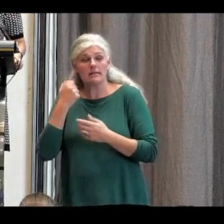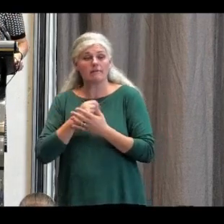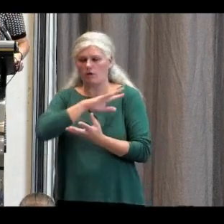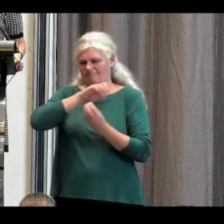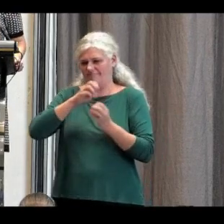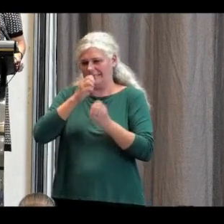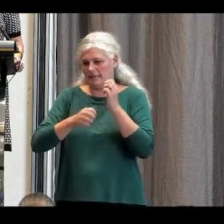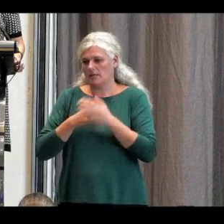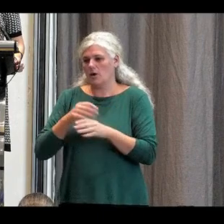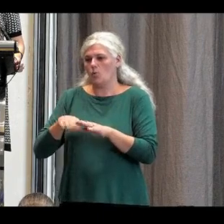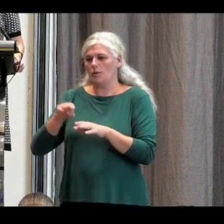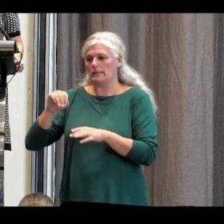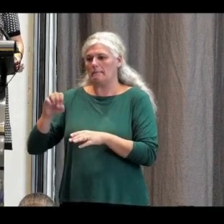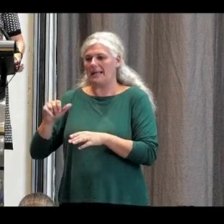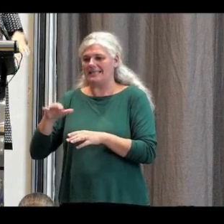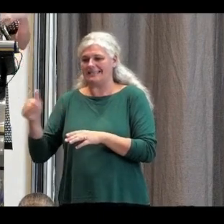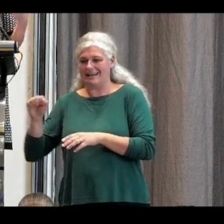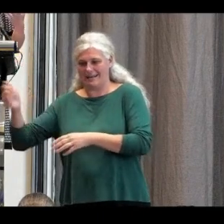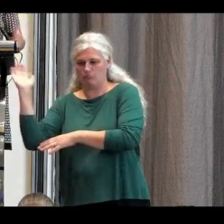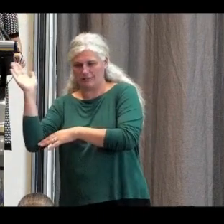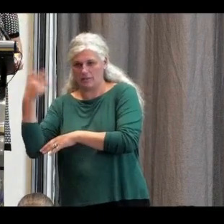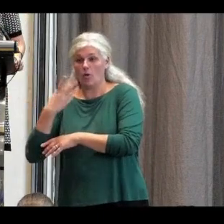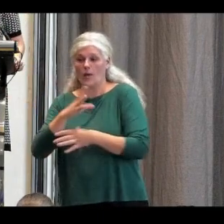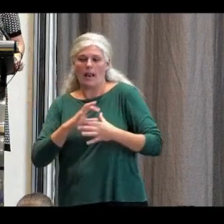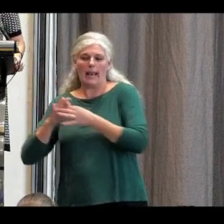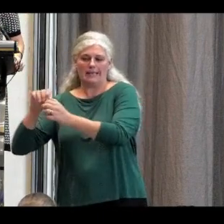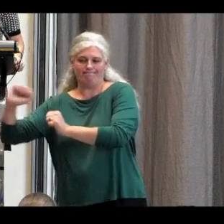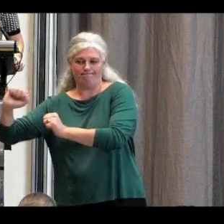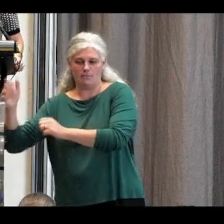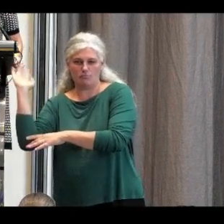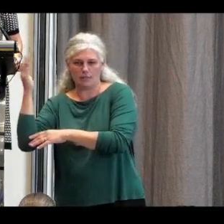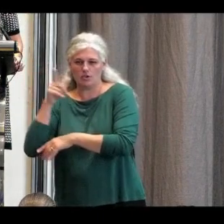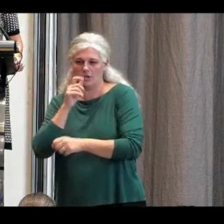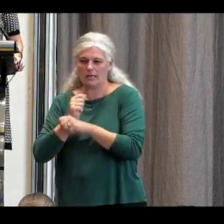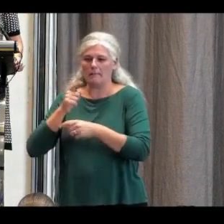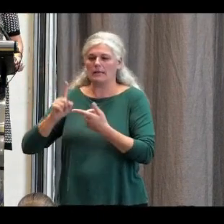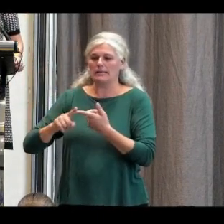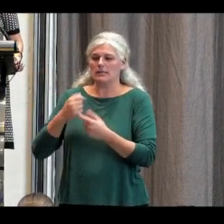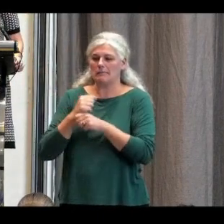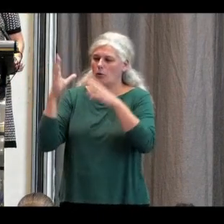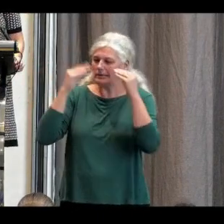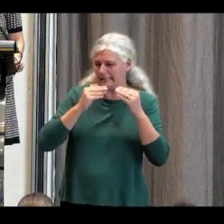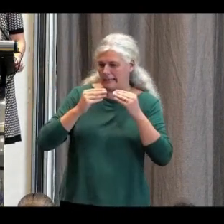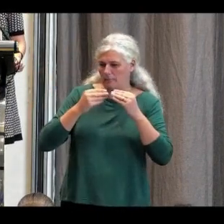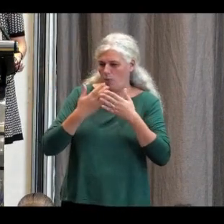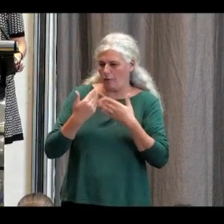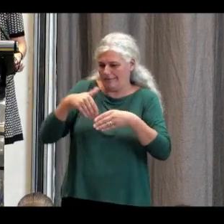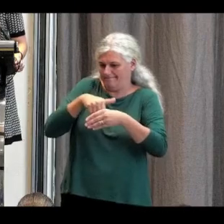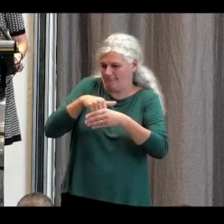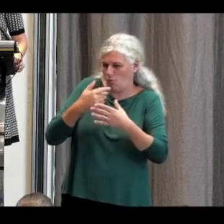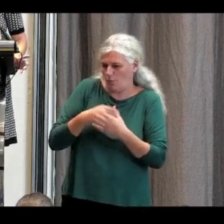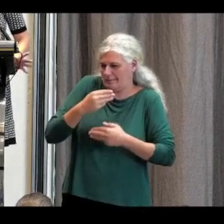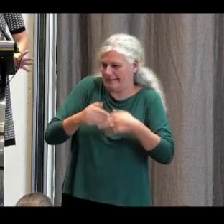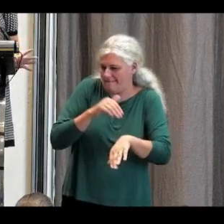up with Melissa's talk that is going to bring a little bit more about the sleep side of things. So first of